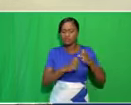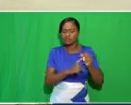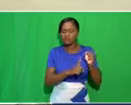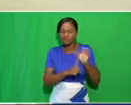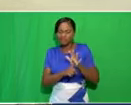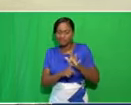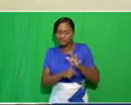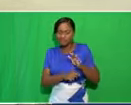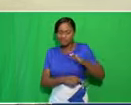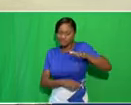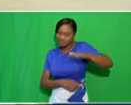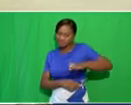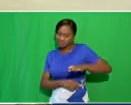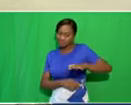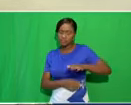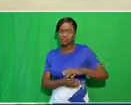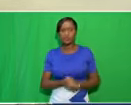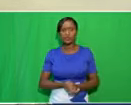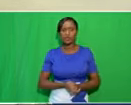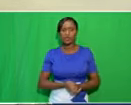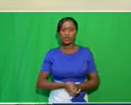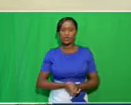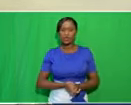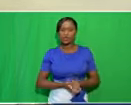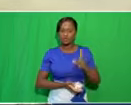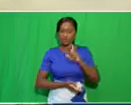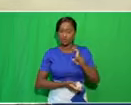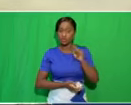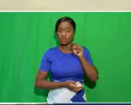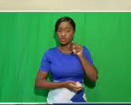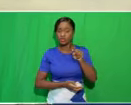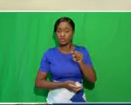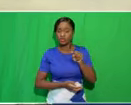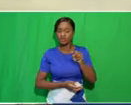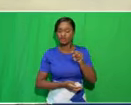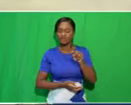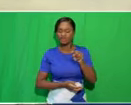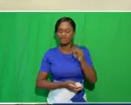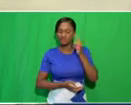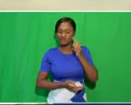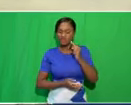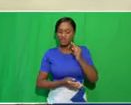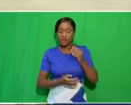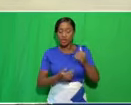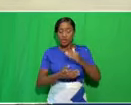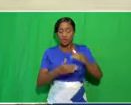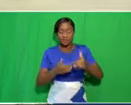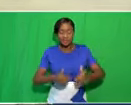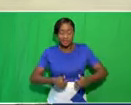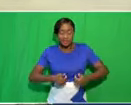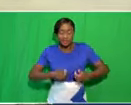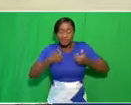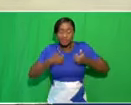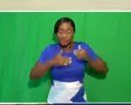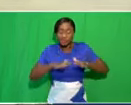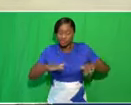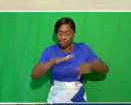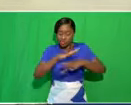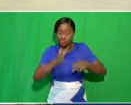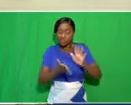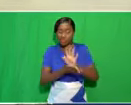11-year-old. Dr. Spence, would you say that given all that our very young primary school children would have